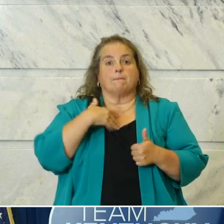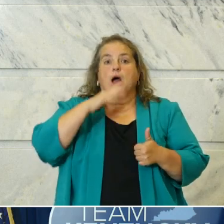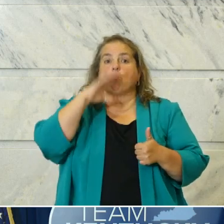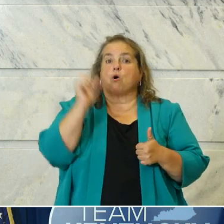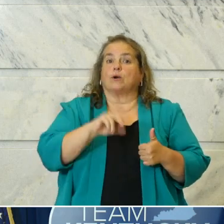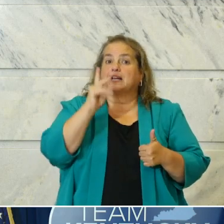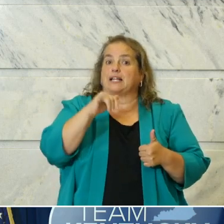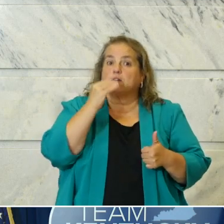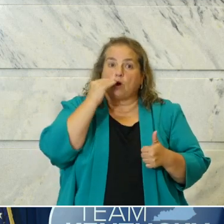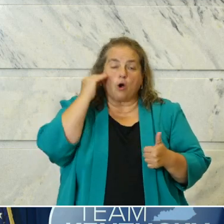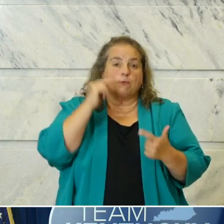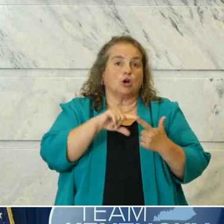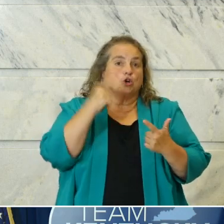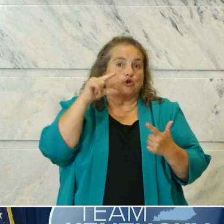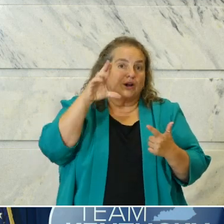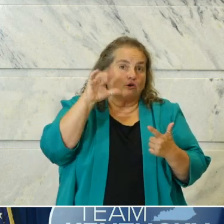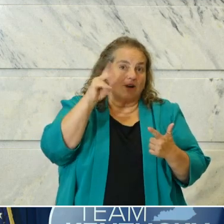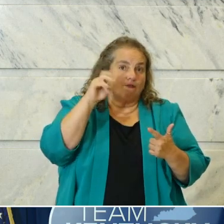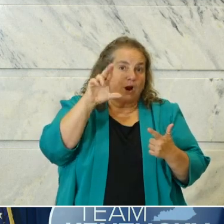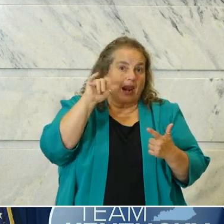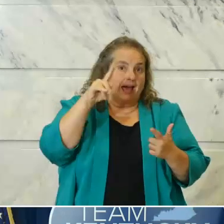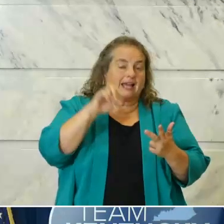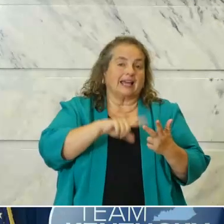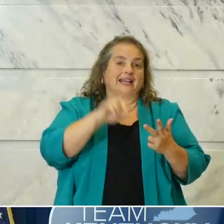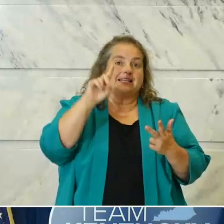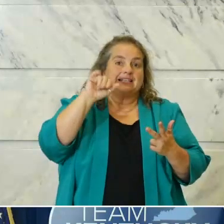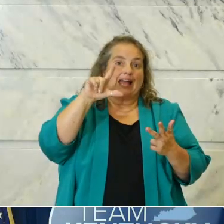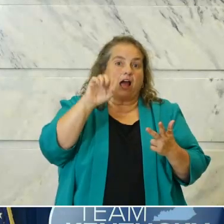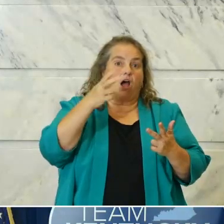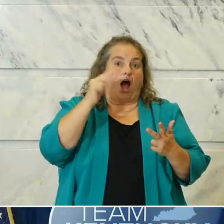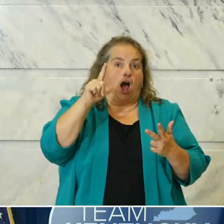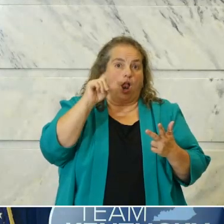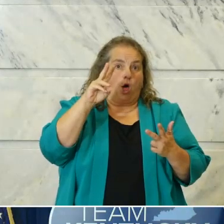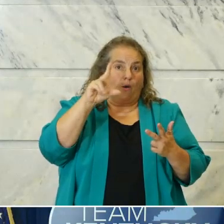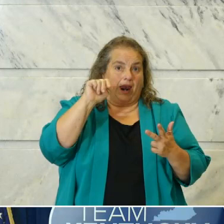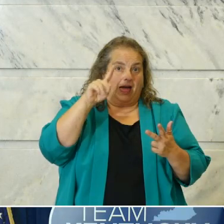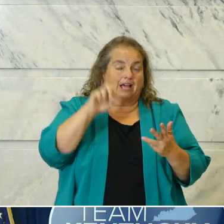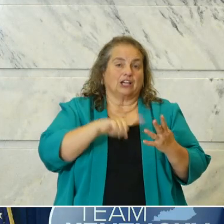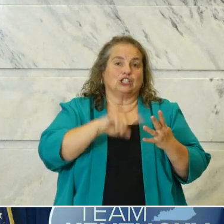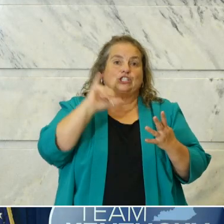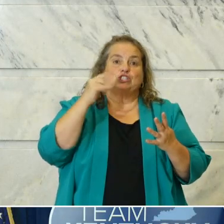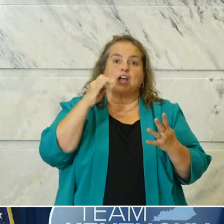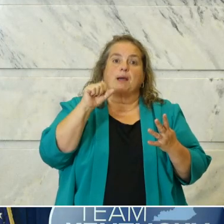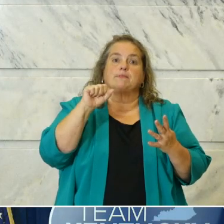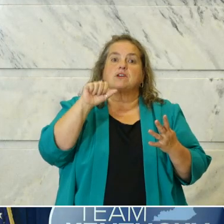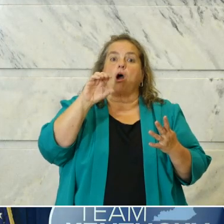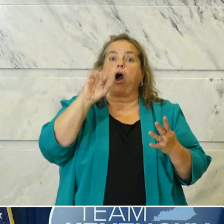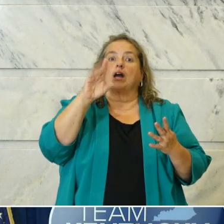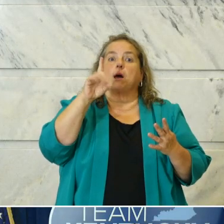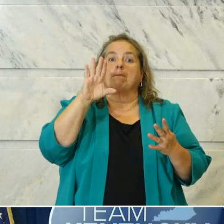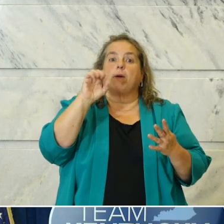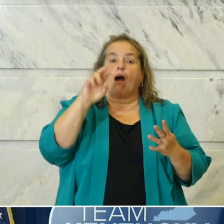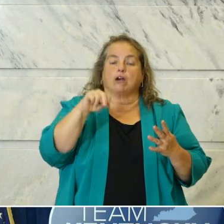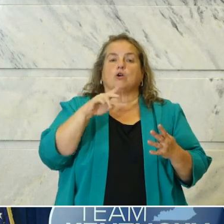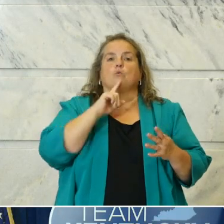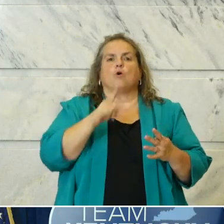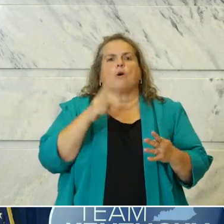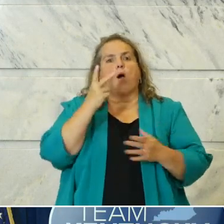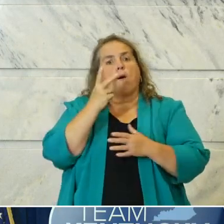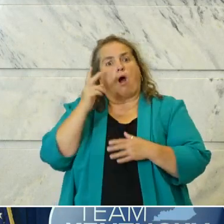Lake, Dale Hollow Lake, Cumberland Falls, and John James Audubon were featured as part of this year's Best in